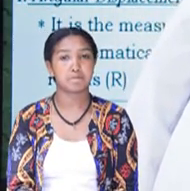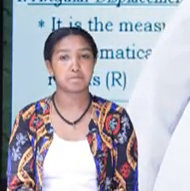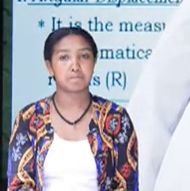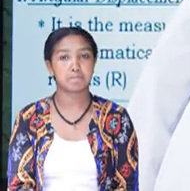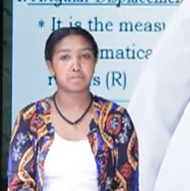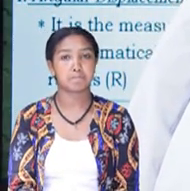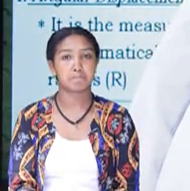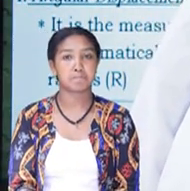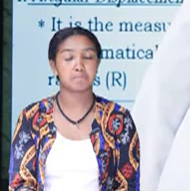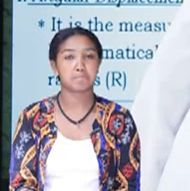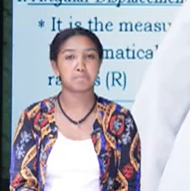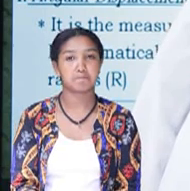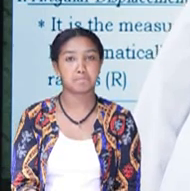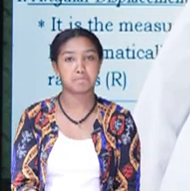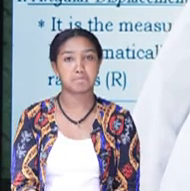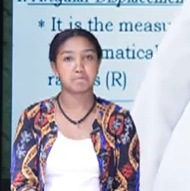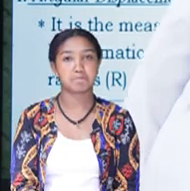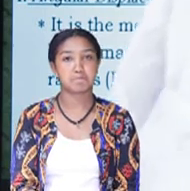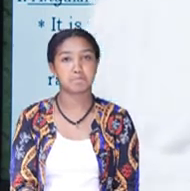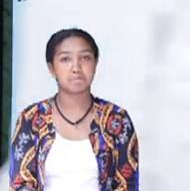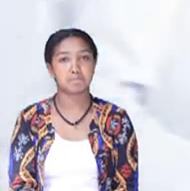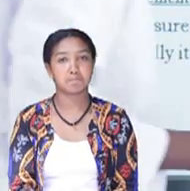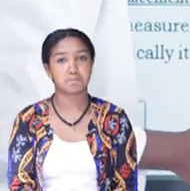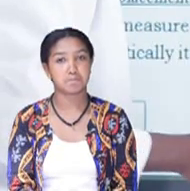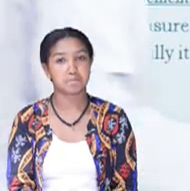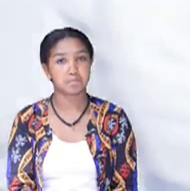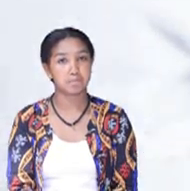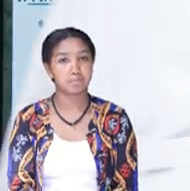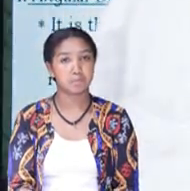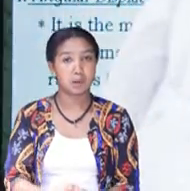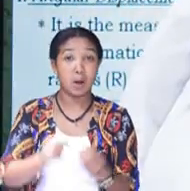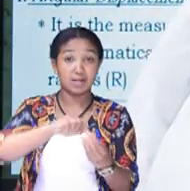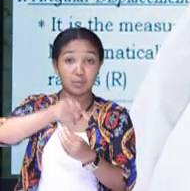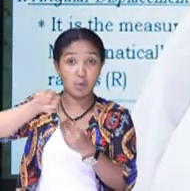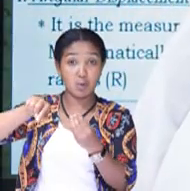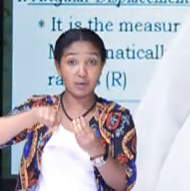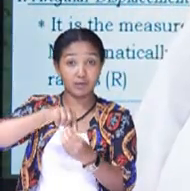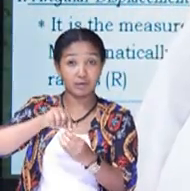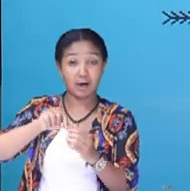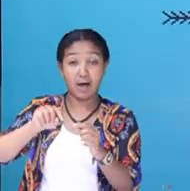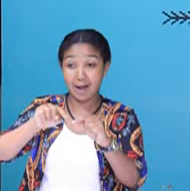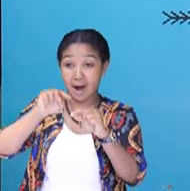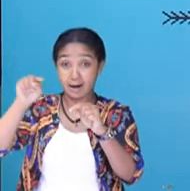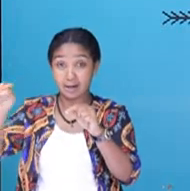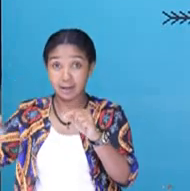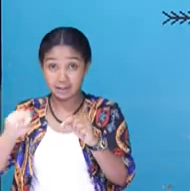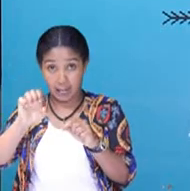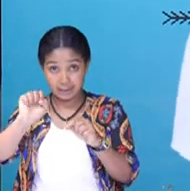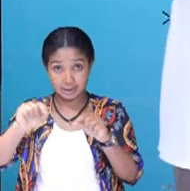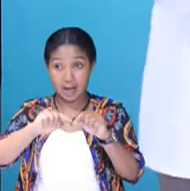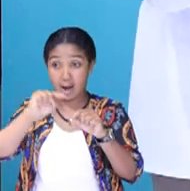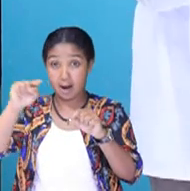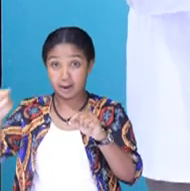P, from here, now it reaches here. While it moves an arc length S, it covers